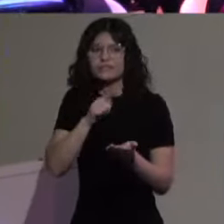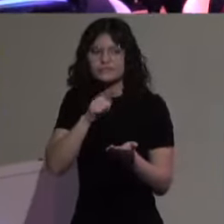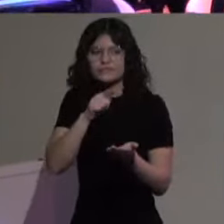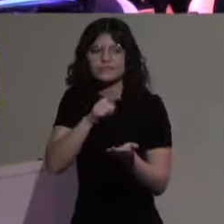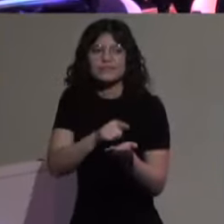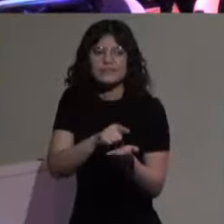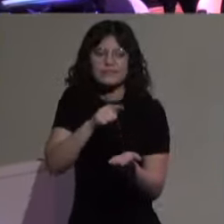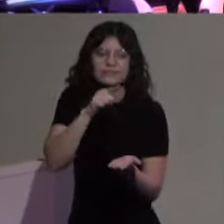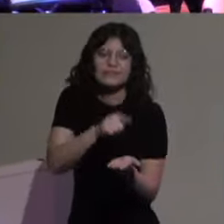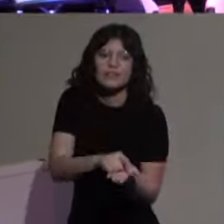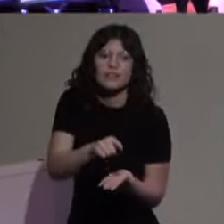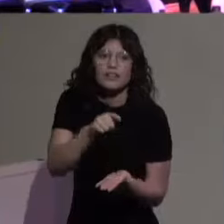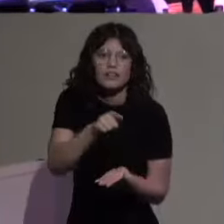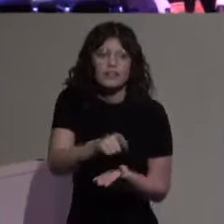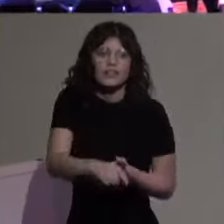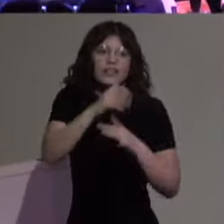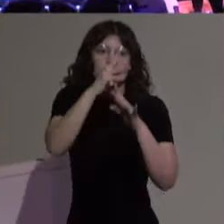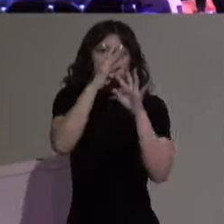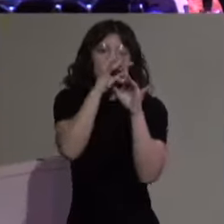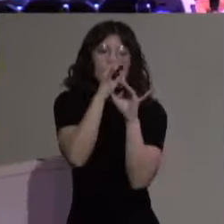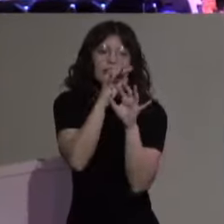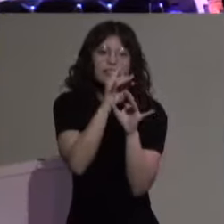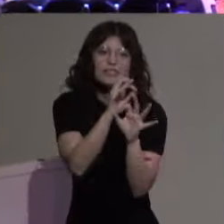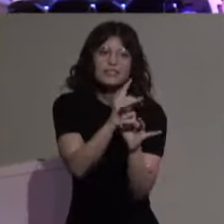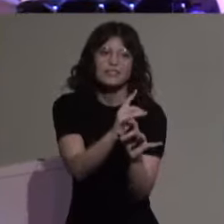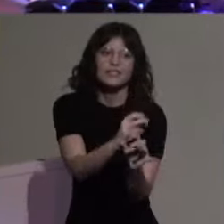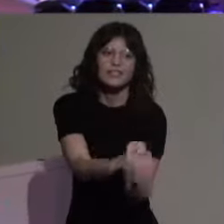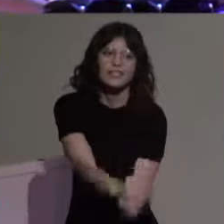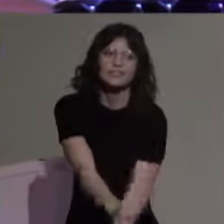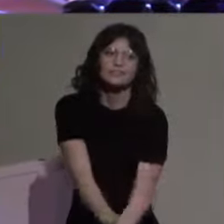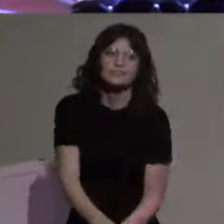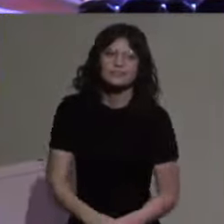falling farther, farther and farther for you.